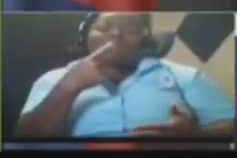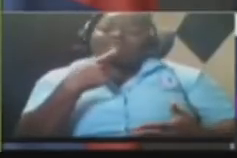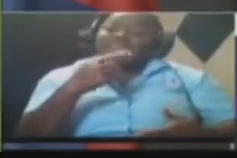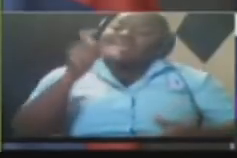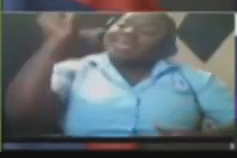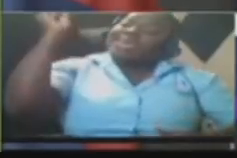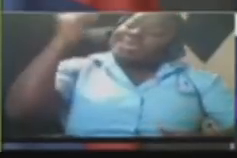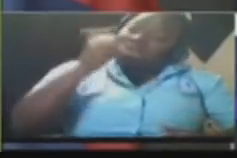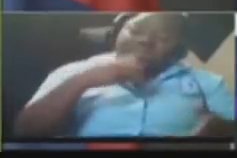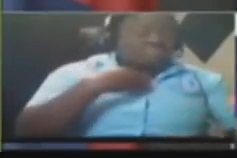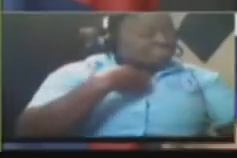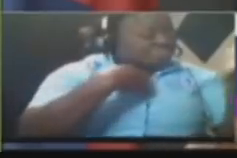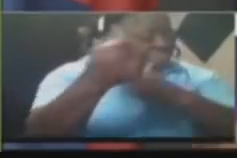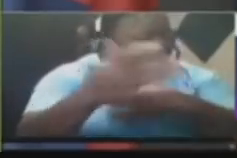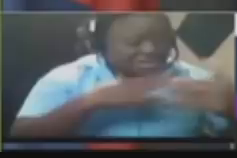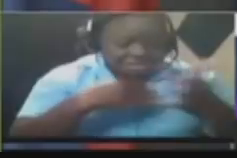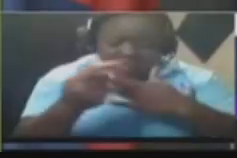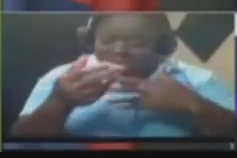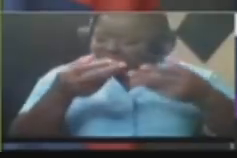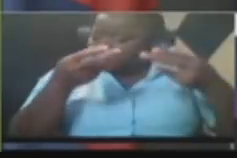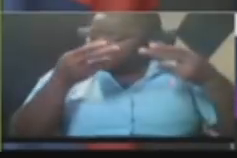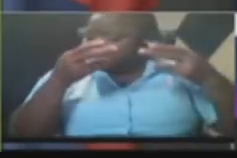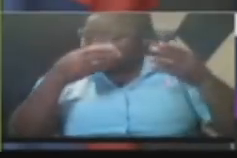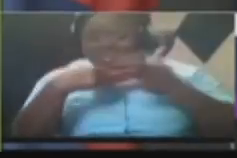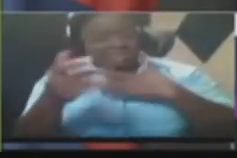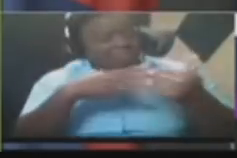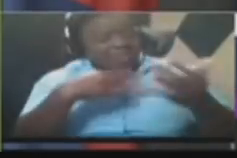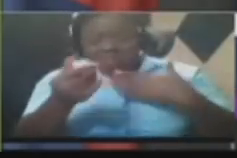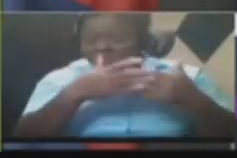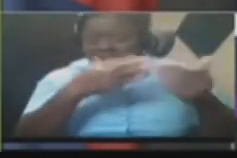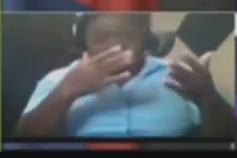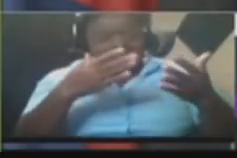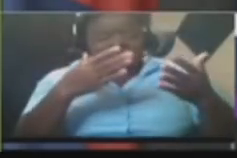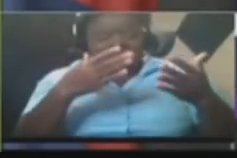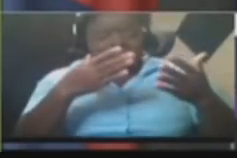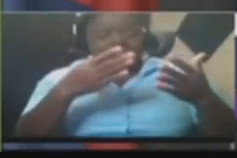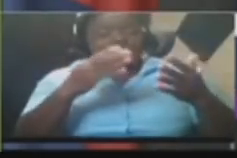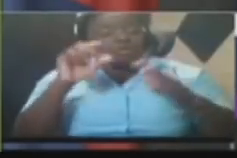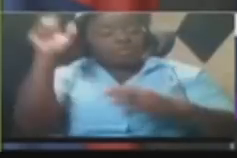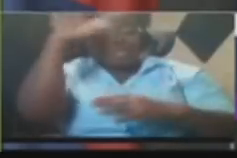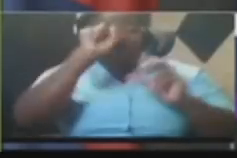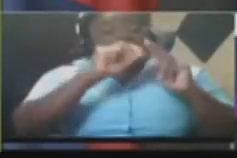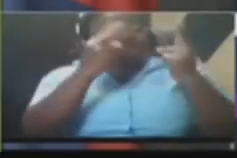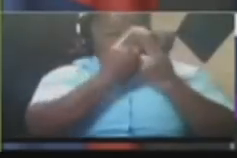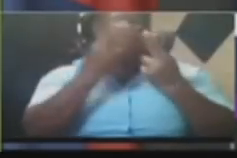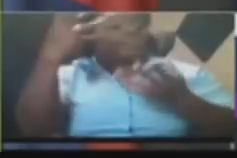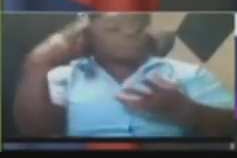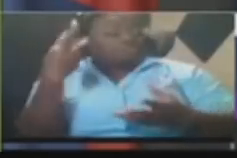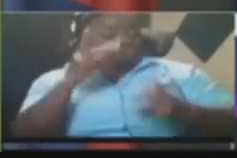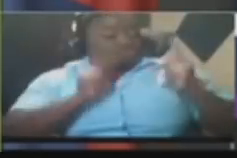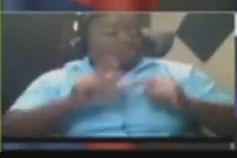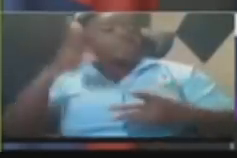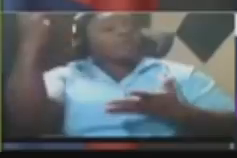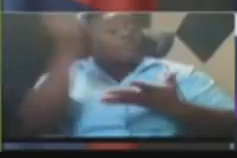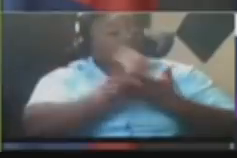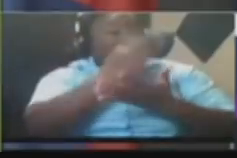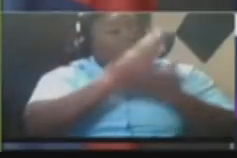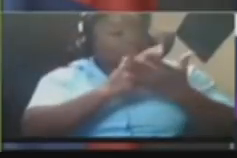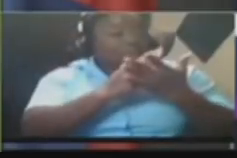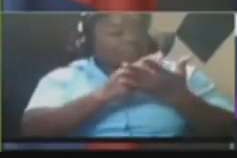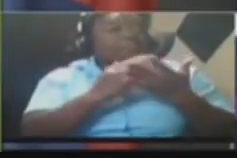whatever happens out of in Pretoria and for the African Union supplies, we will get some of it. And of course, I was talking